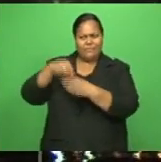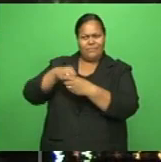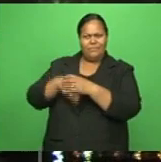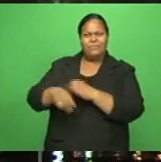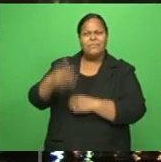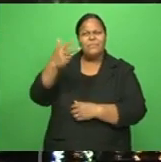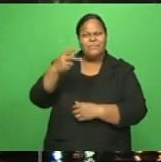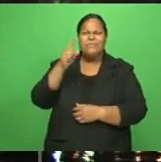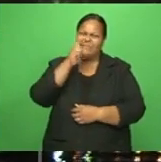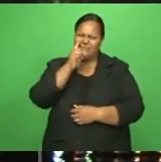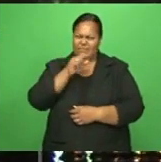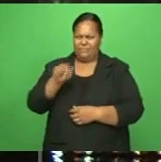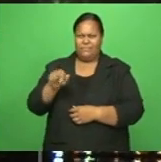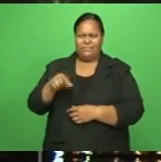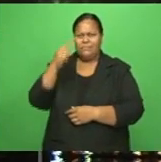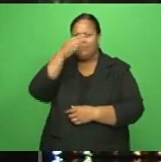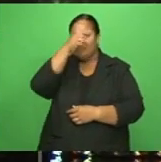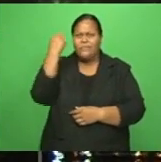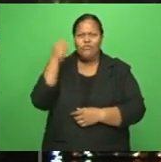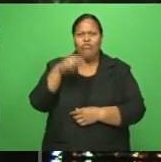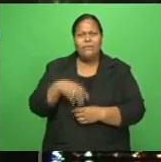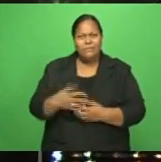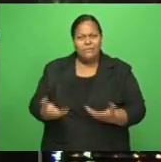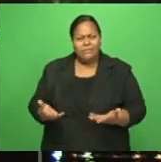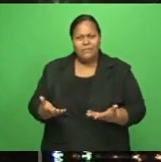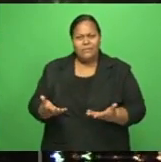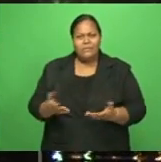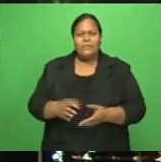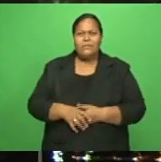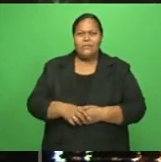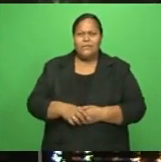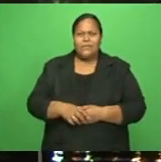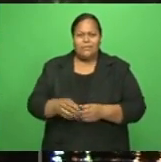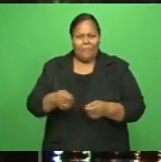drunk. Of the 8, 7 were found drunk inside a billiard shop in